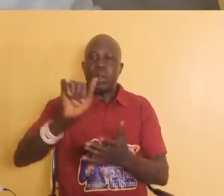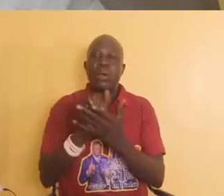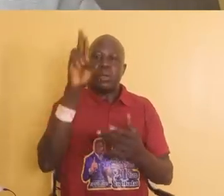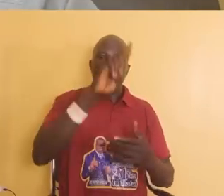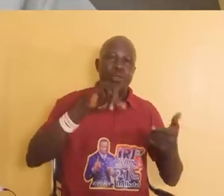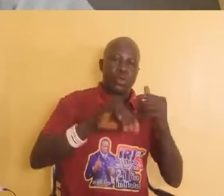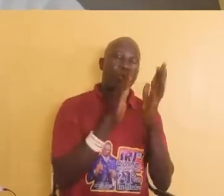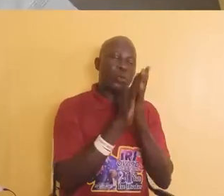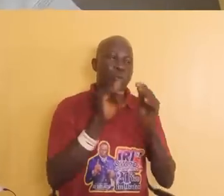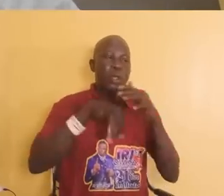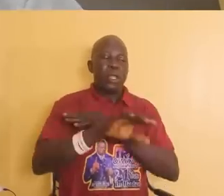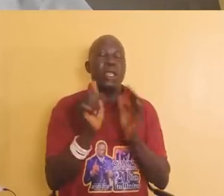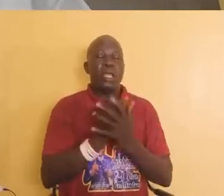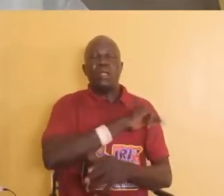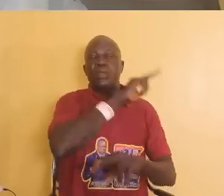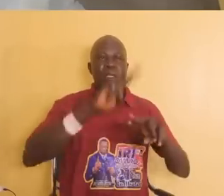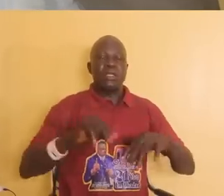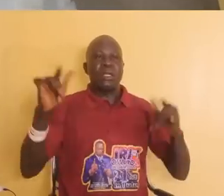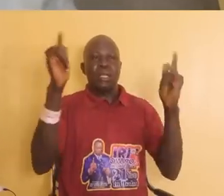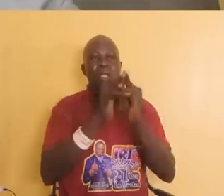I will be in service. That's what we pray.